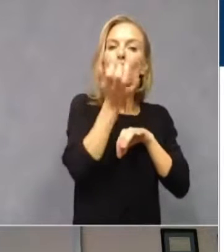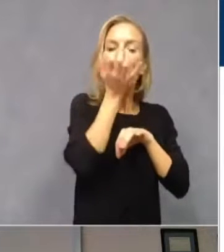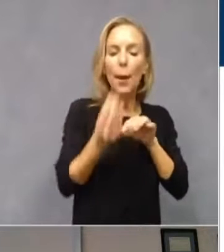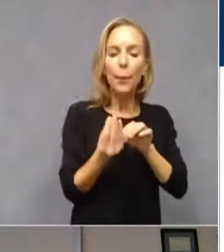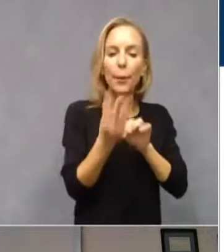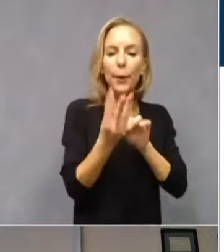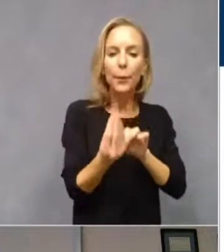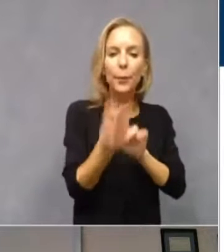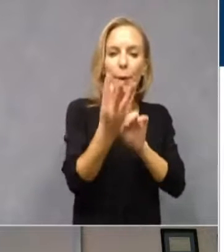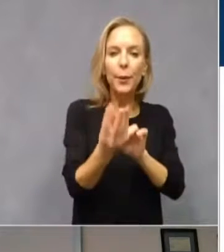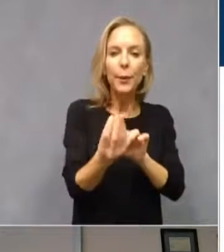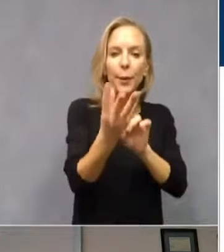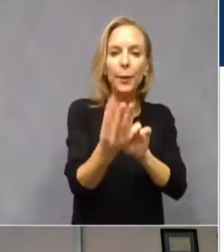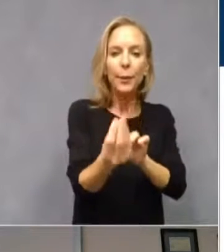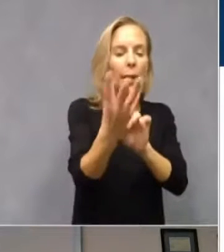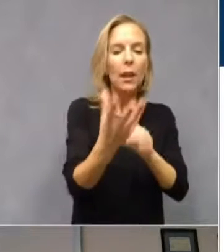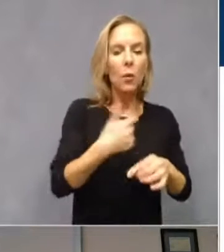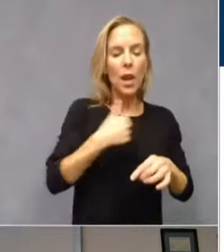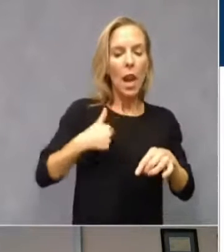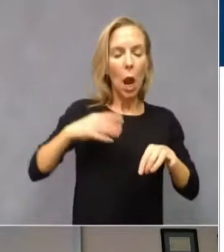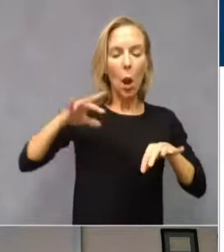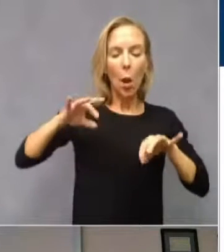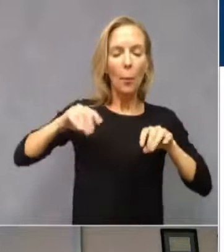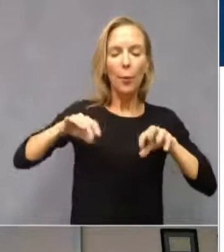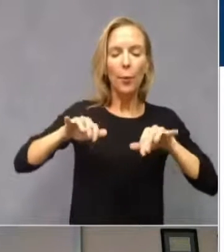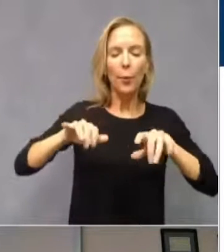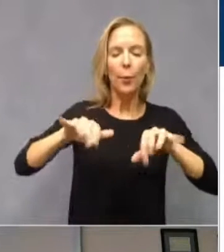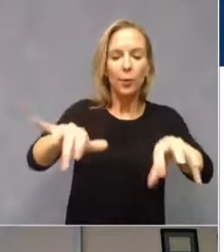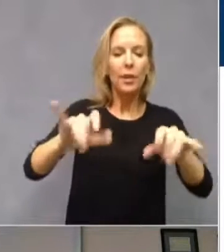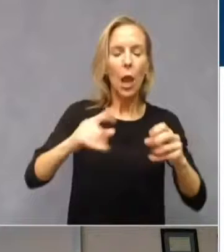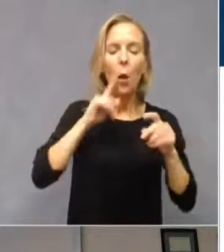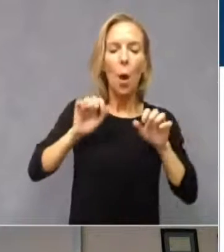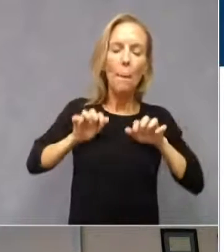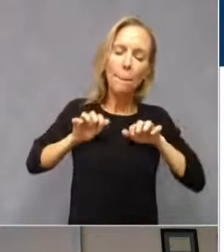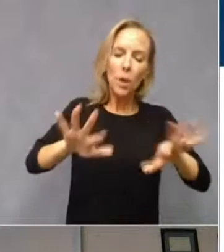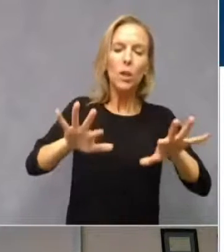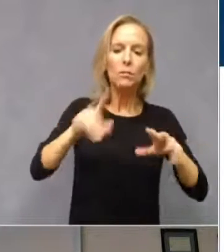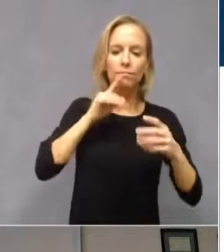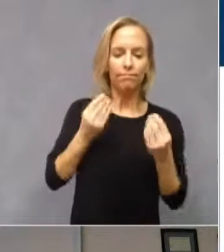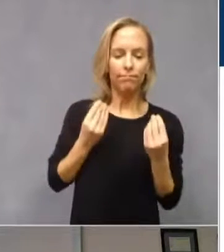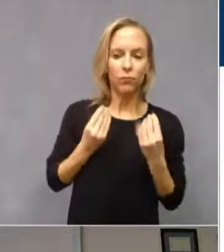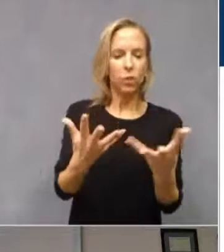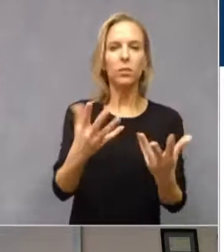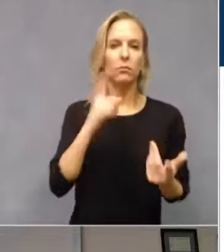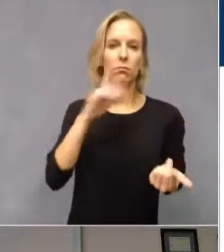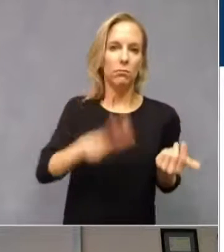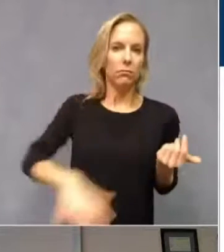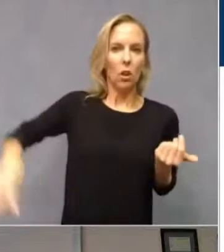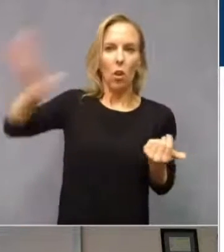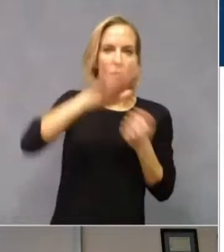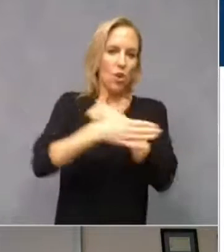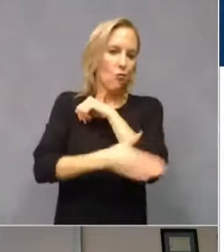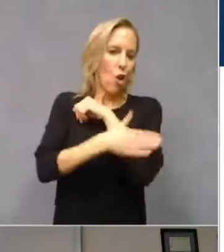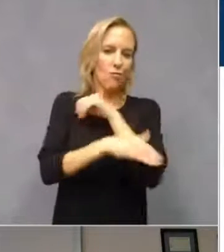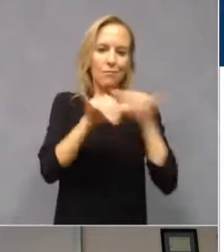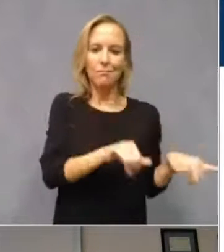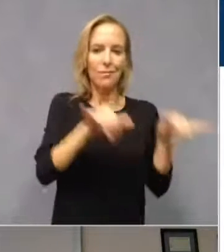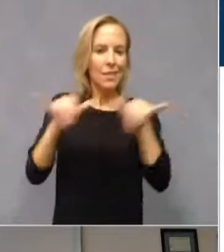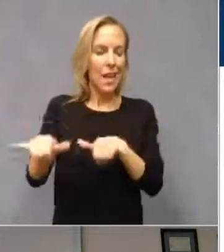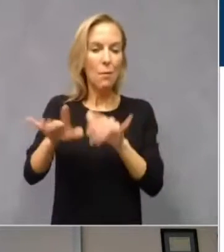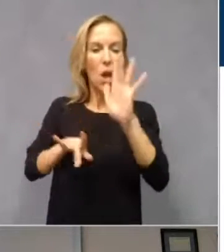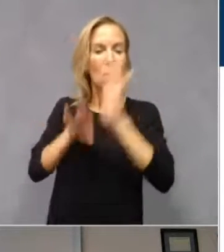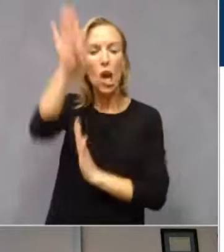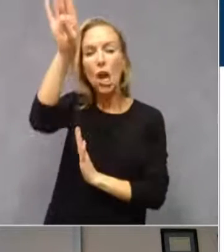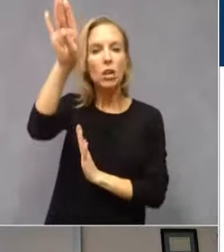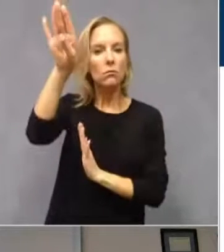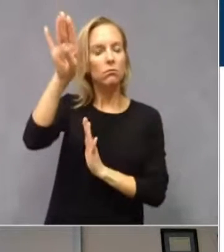entire country with COVID, and now it's blossoming all over the country at the same time. The surge is also much longer than the